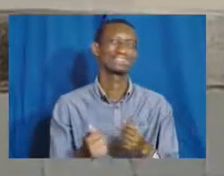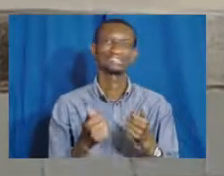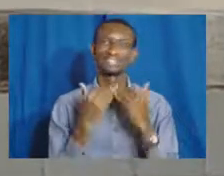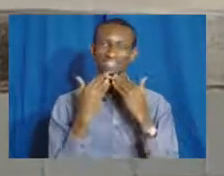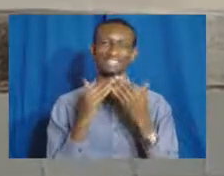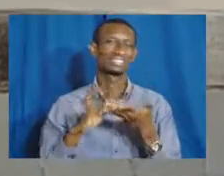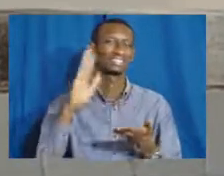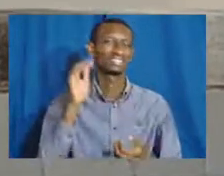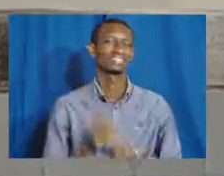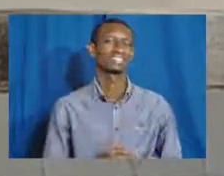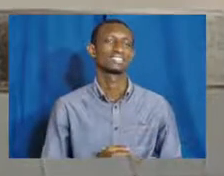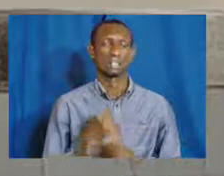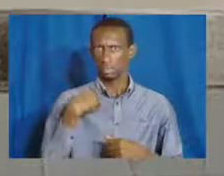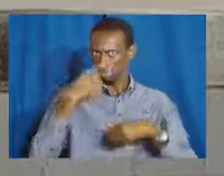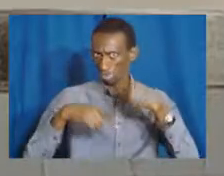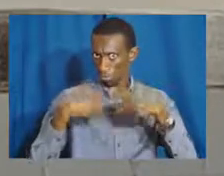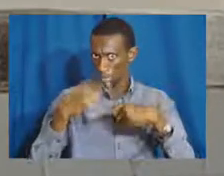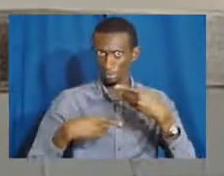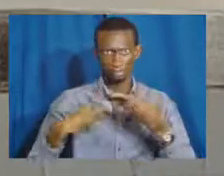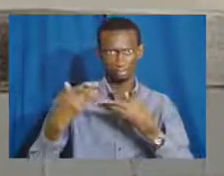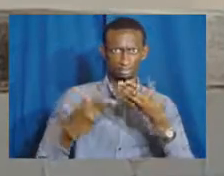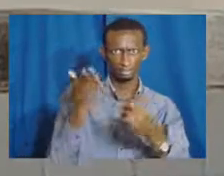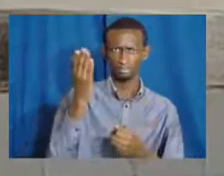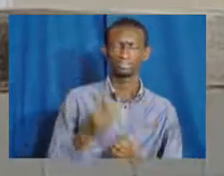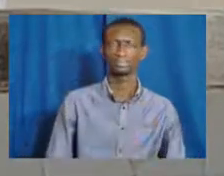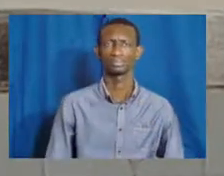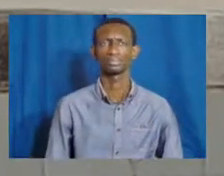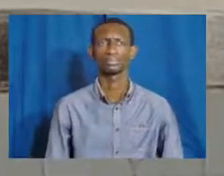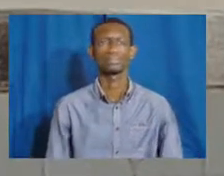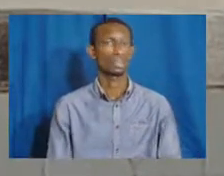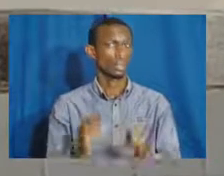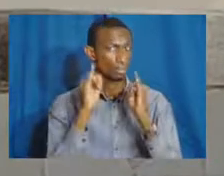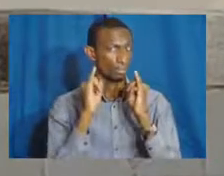much. We continue our discussion. If